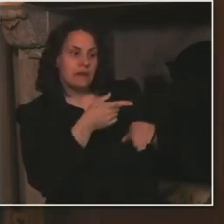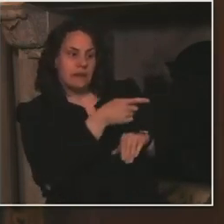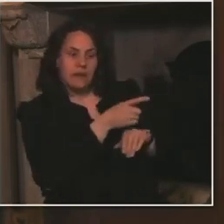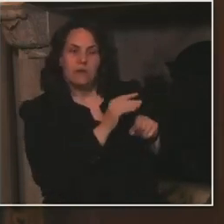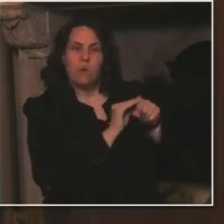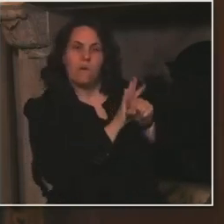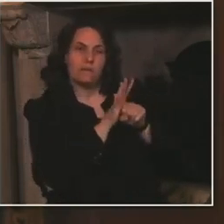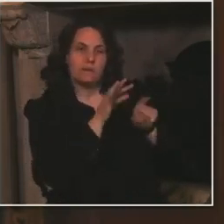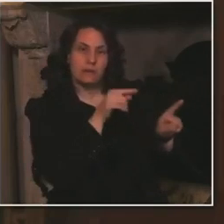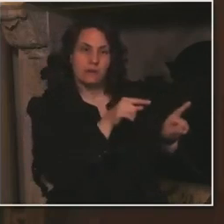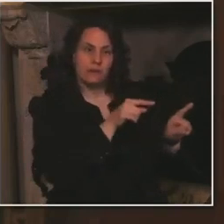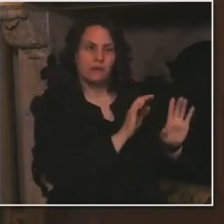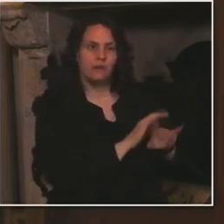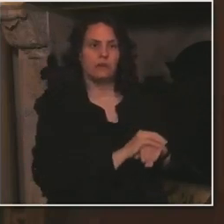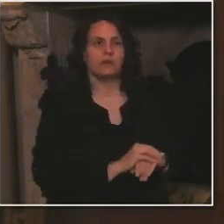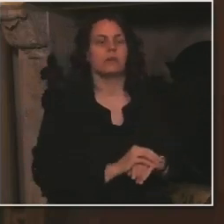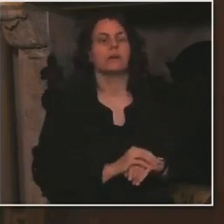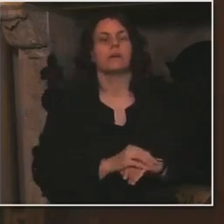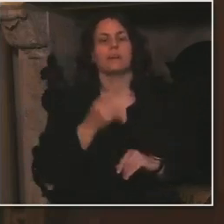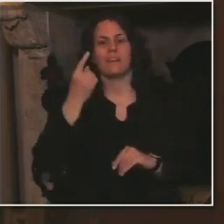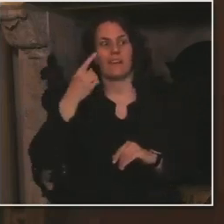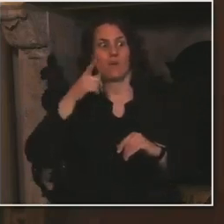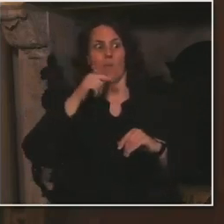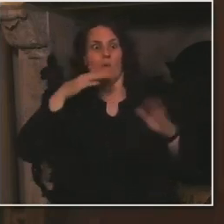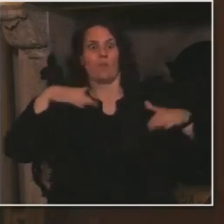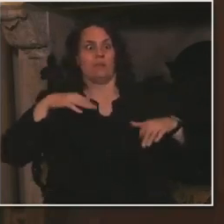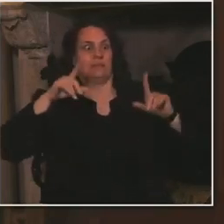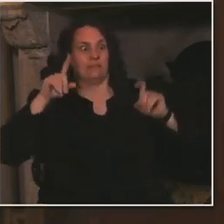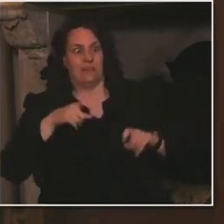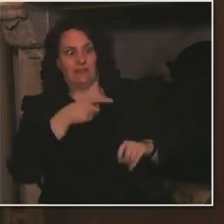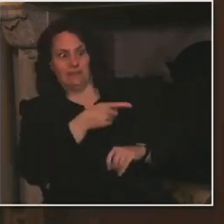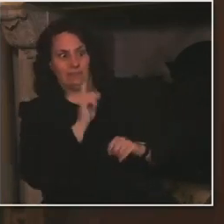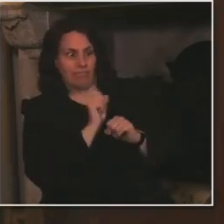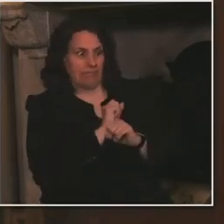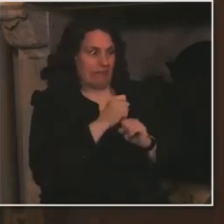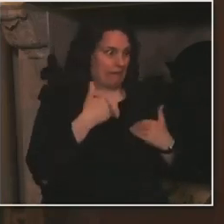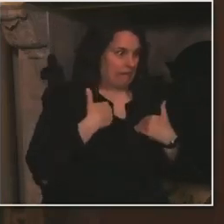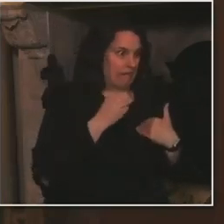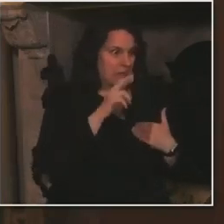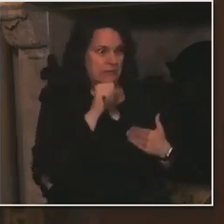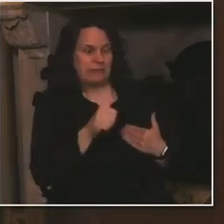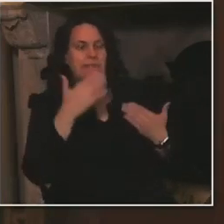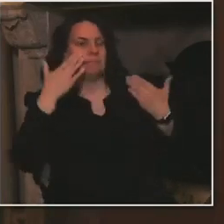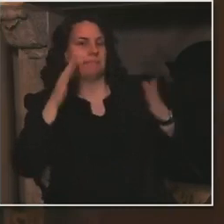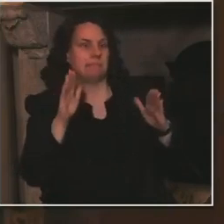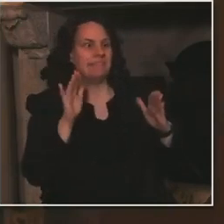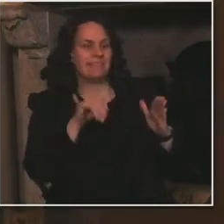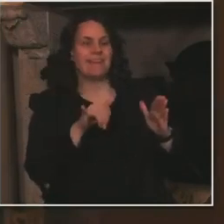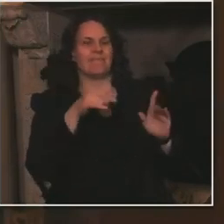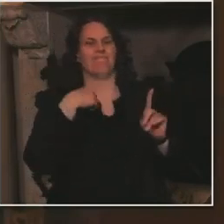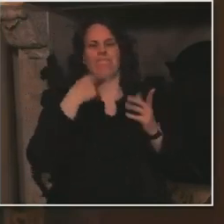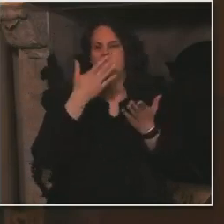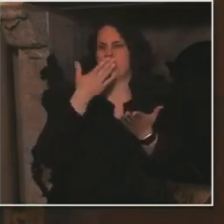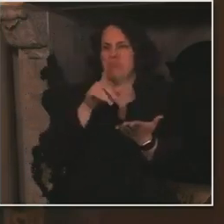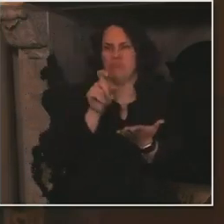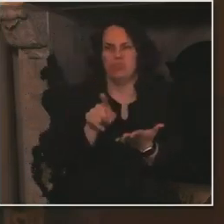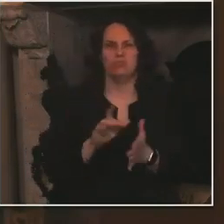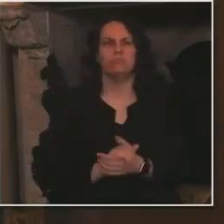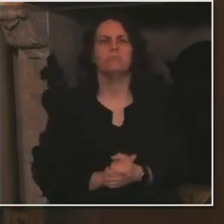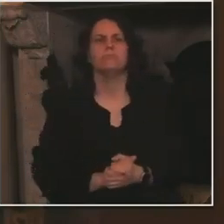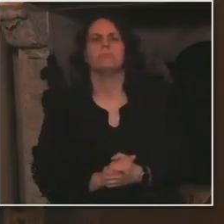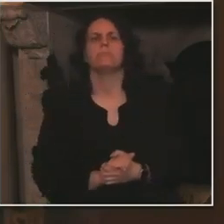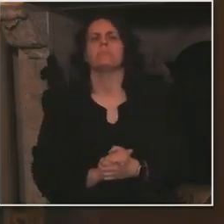their response, we worked with CDC and developed guidance for medical